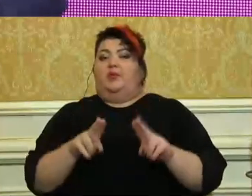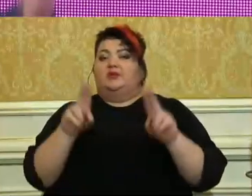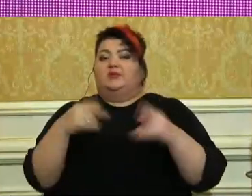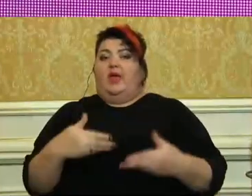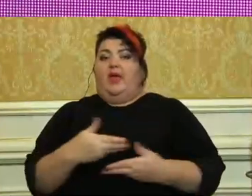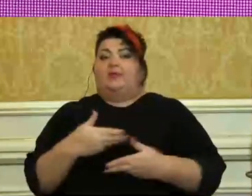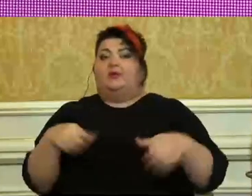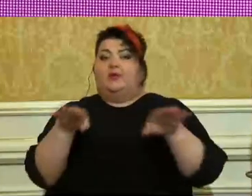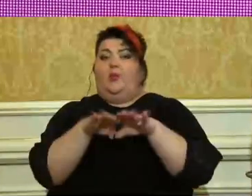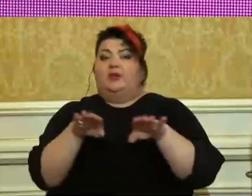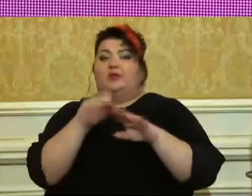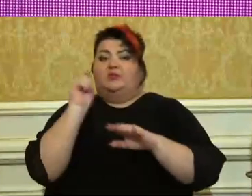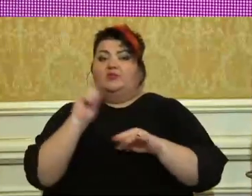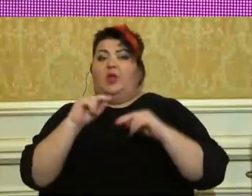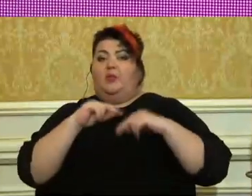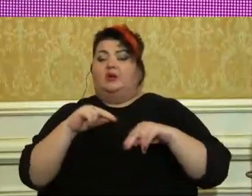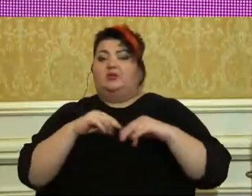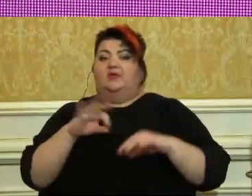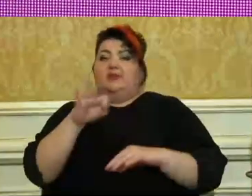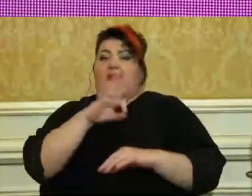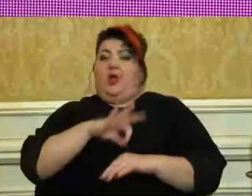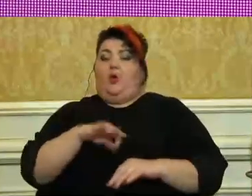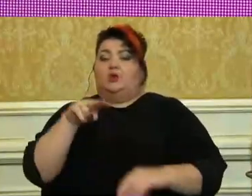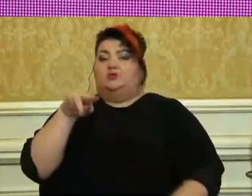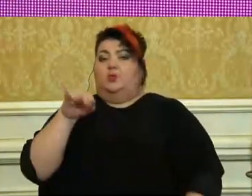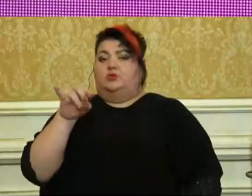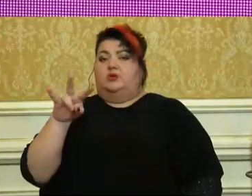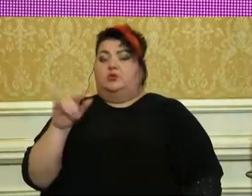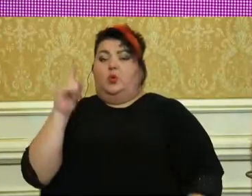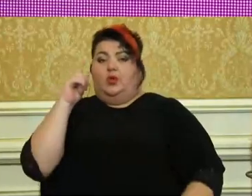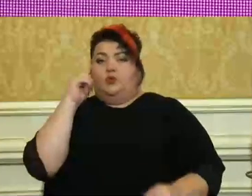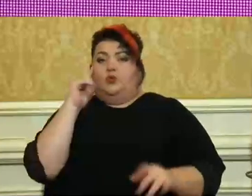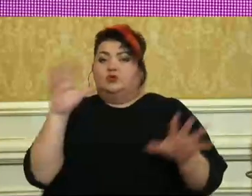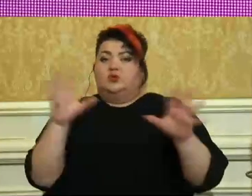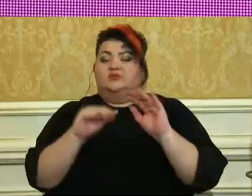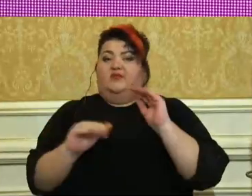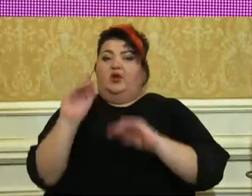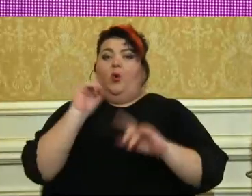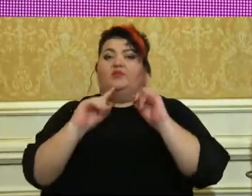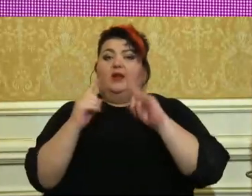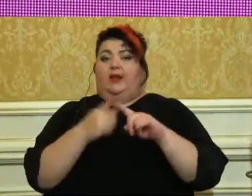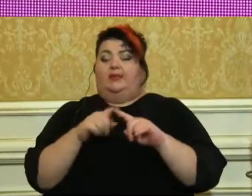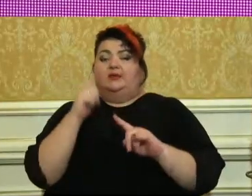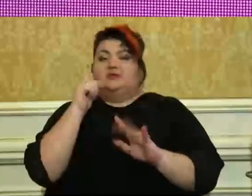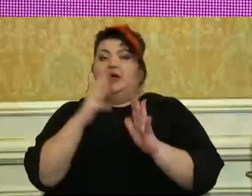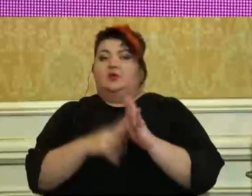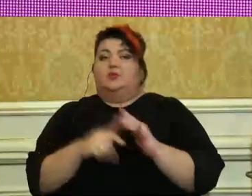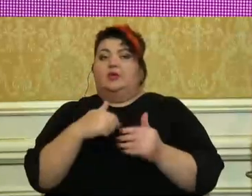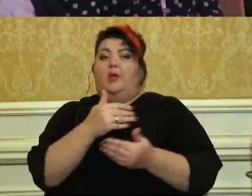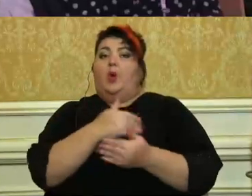hope that everyone in the Rada understands that. And I would like to really give